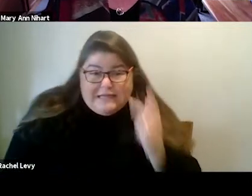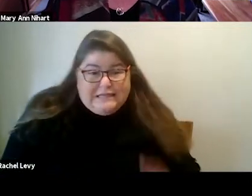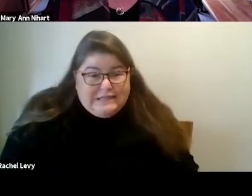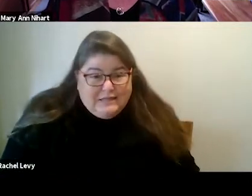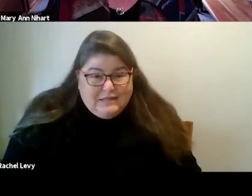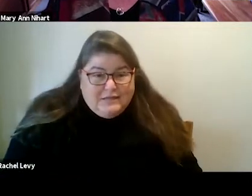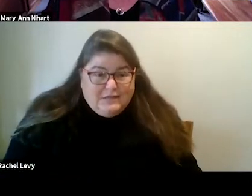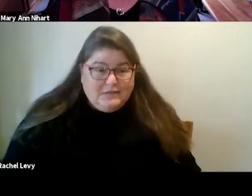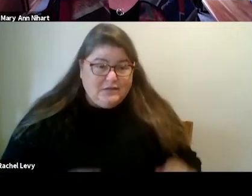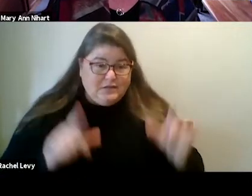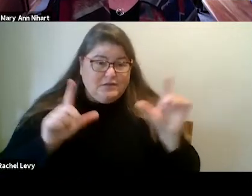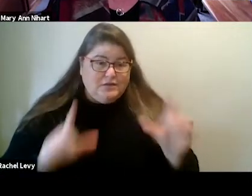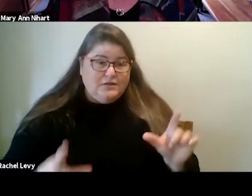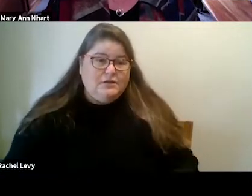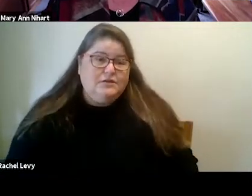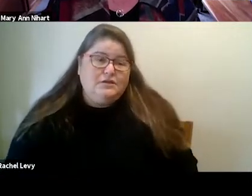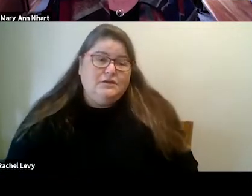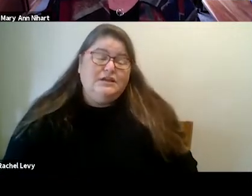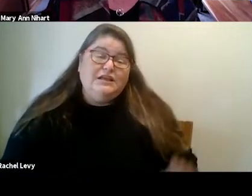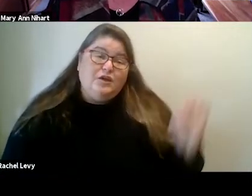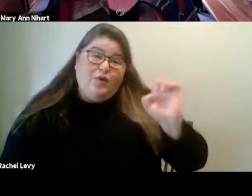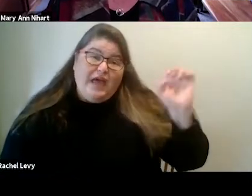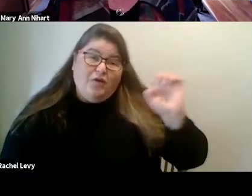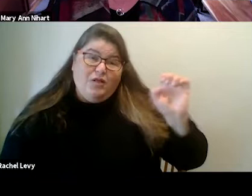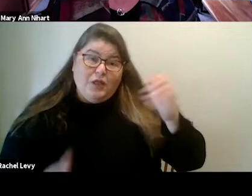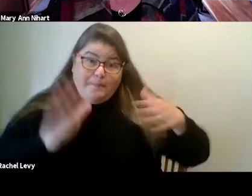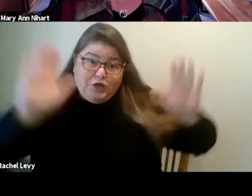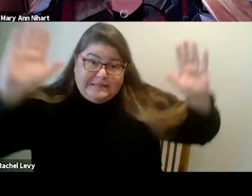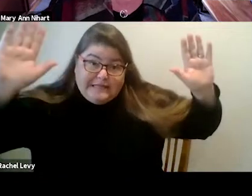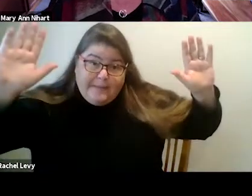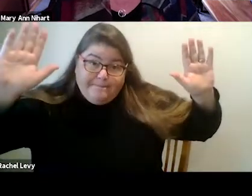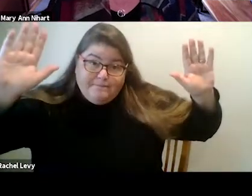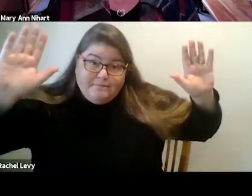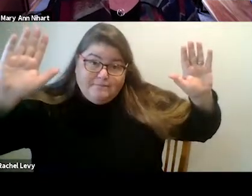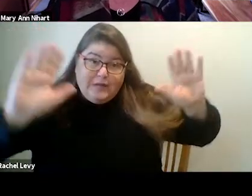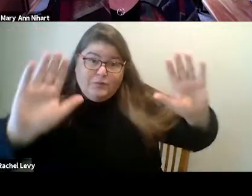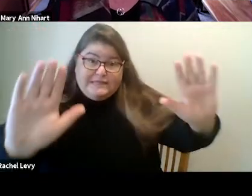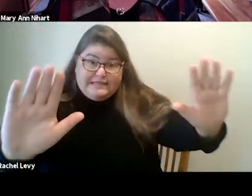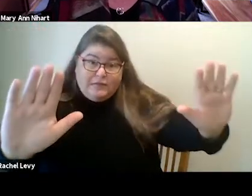Next slide. Errol put his hands up, put his hands out.